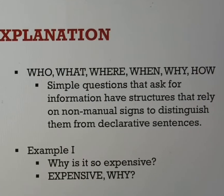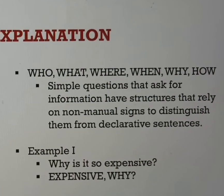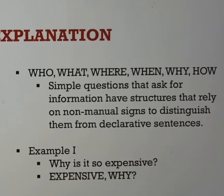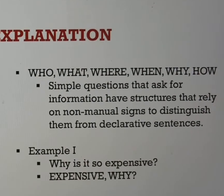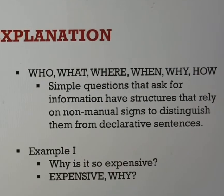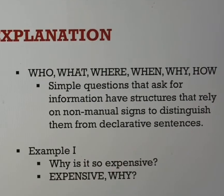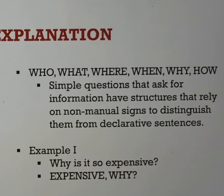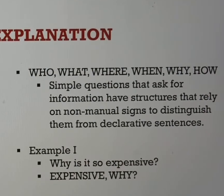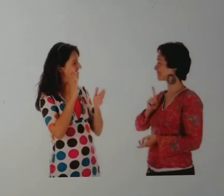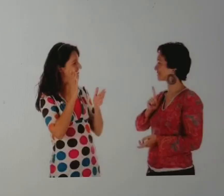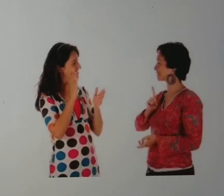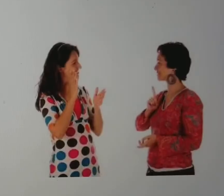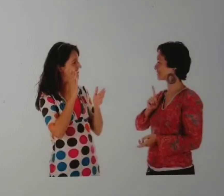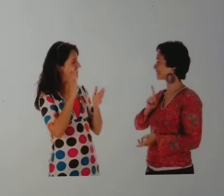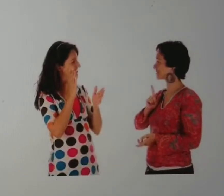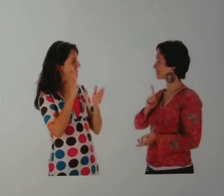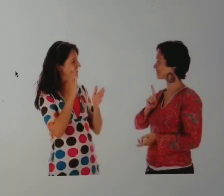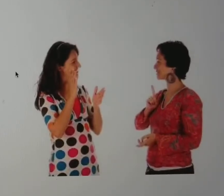questions.